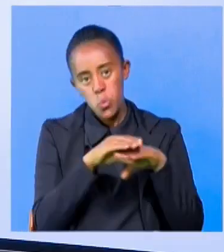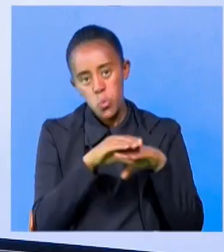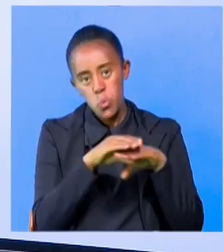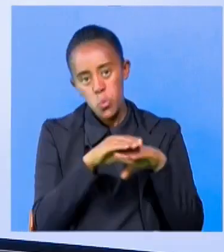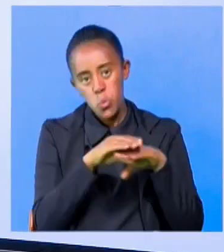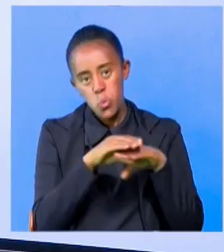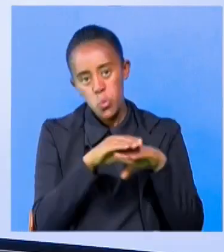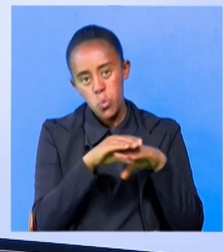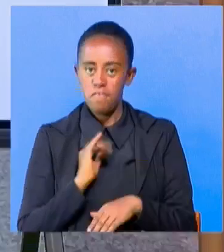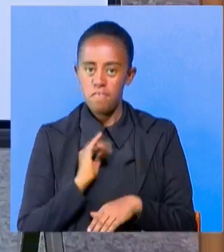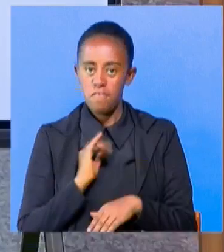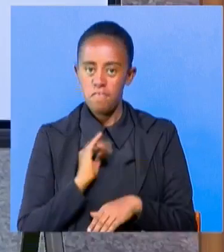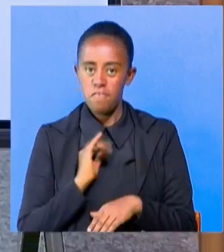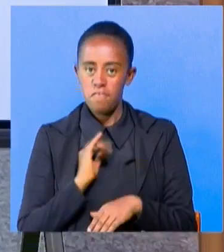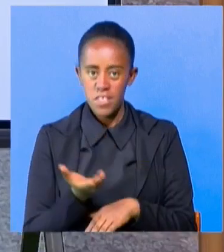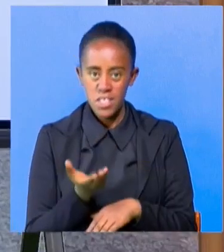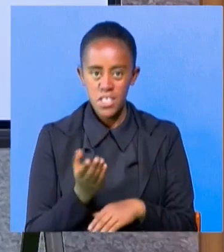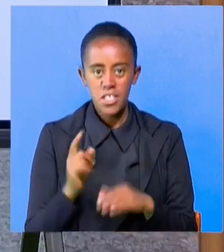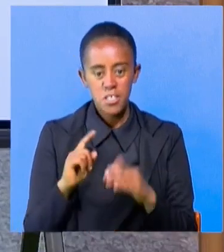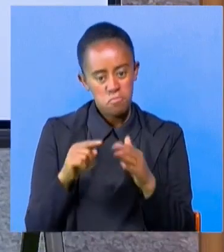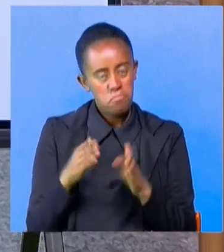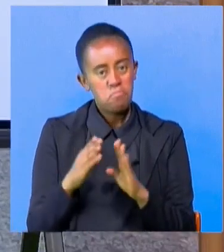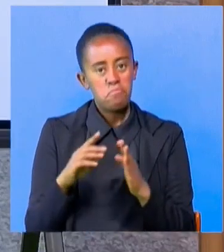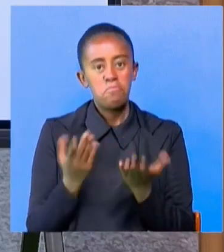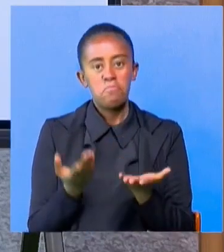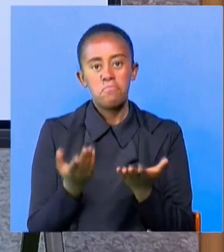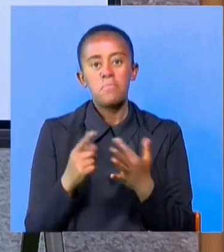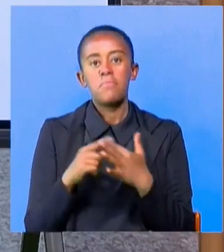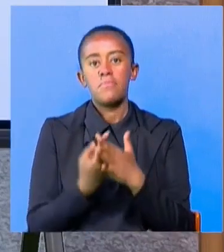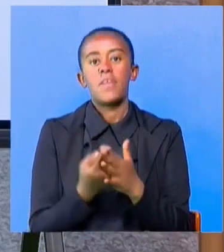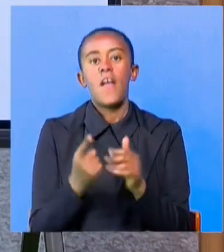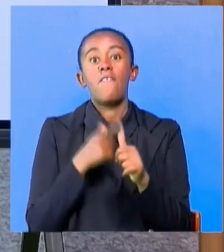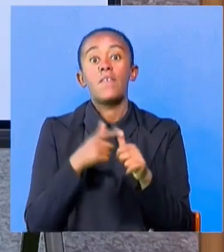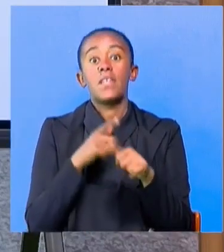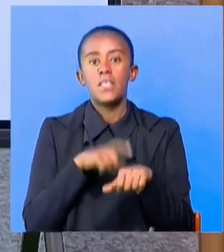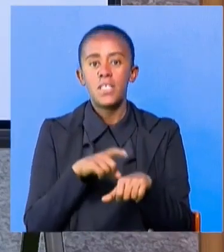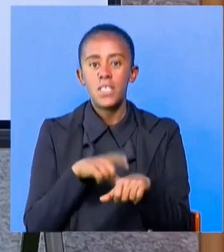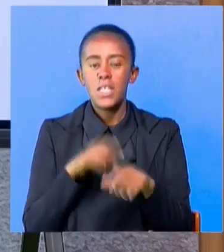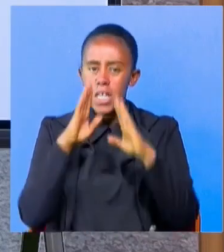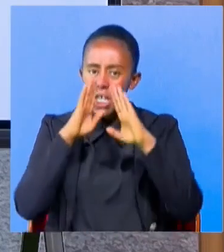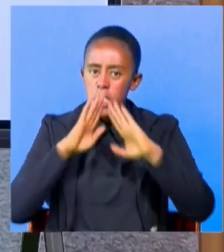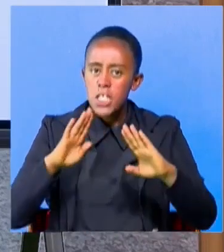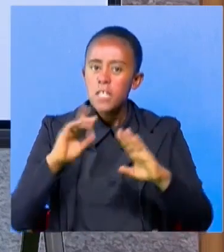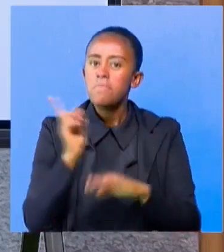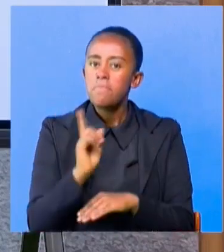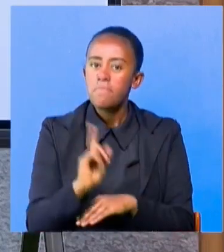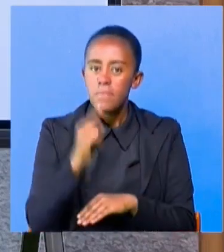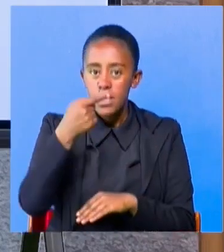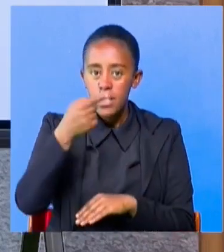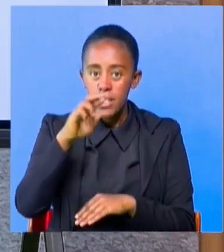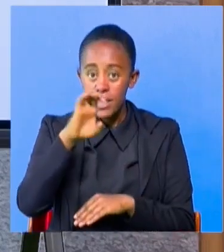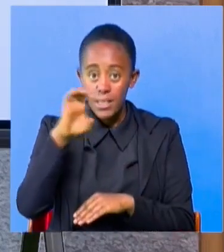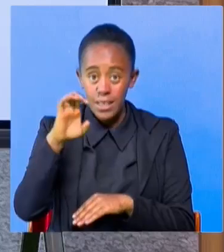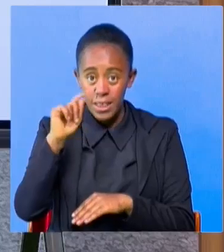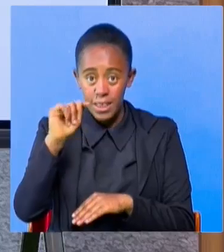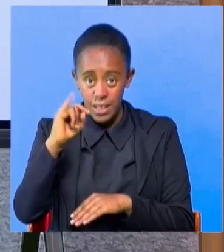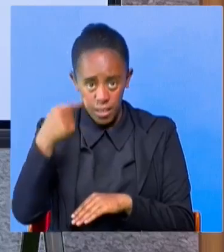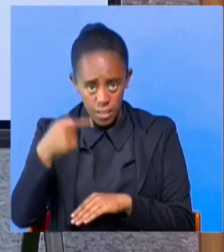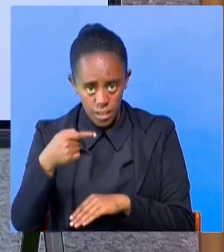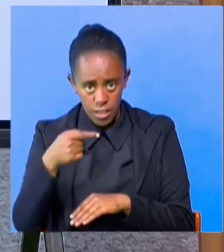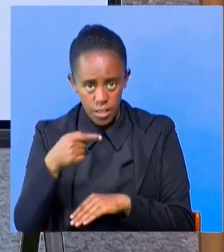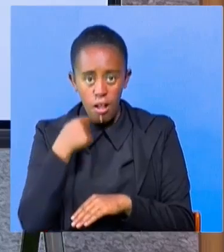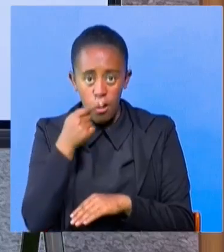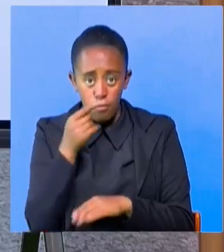introducing ourselves. So let's begin from the first one, what greeting means. Before I told you what greeting